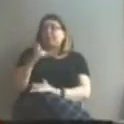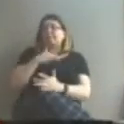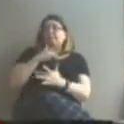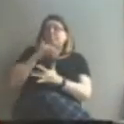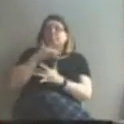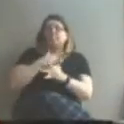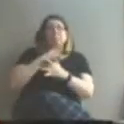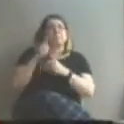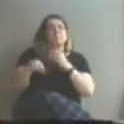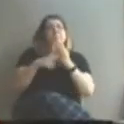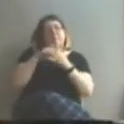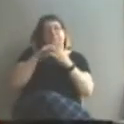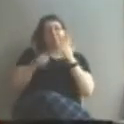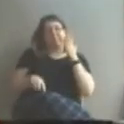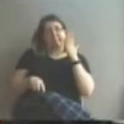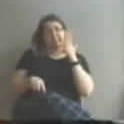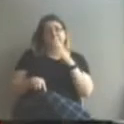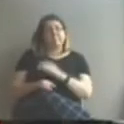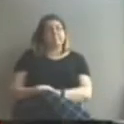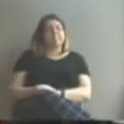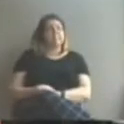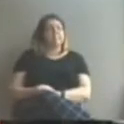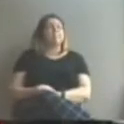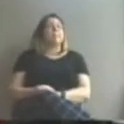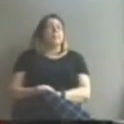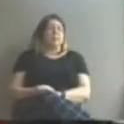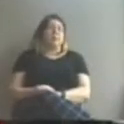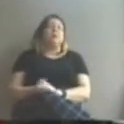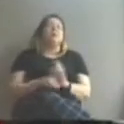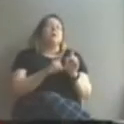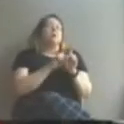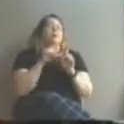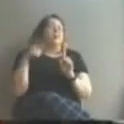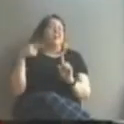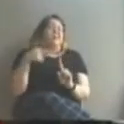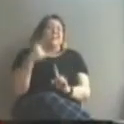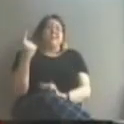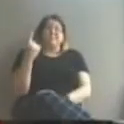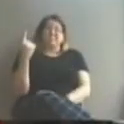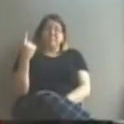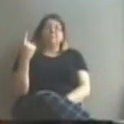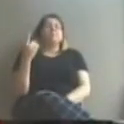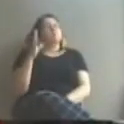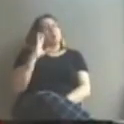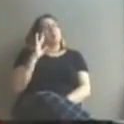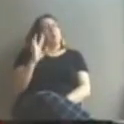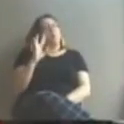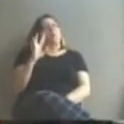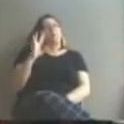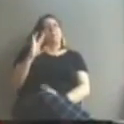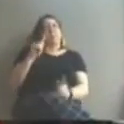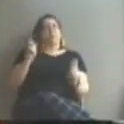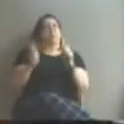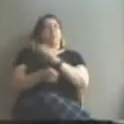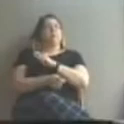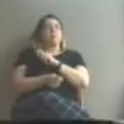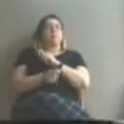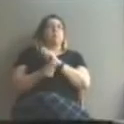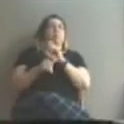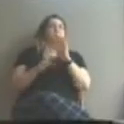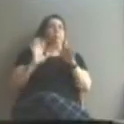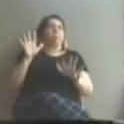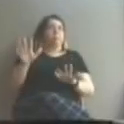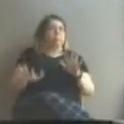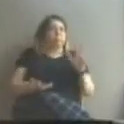about these things. This is also something that will be a change for schools. It will be a change